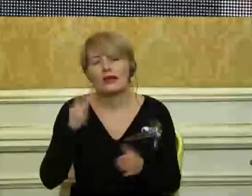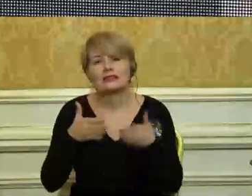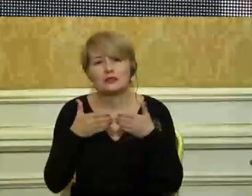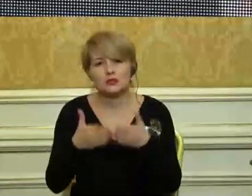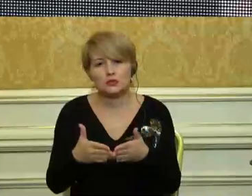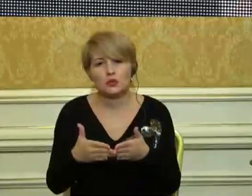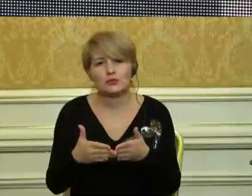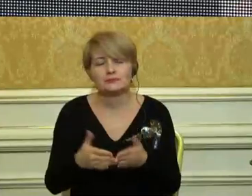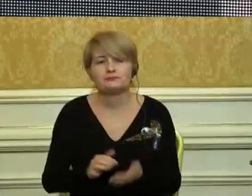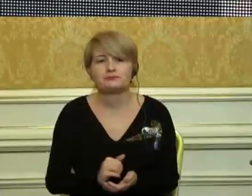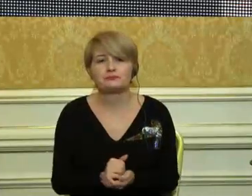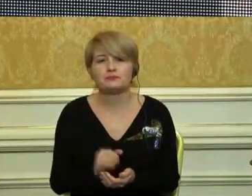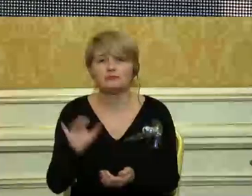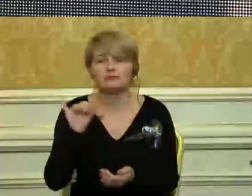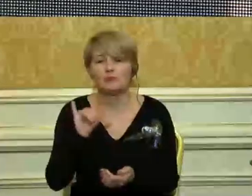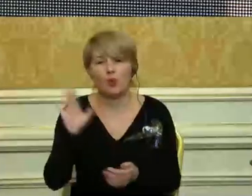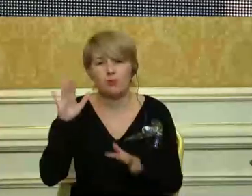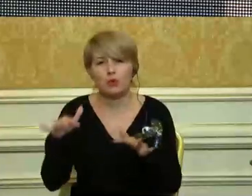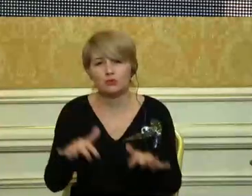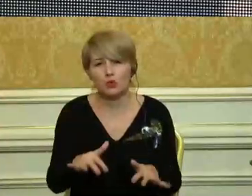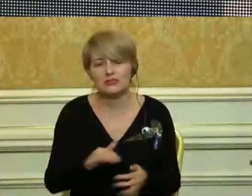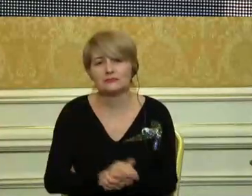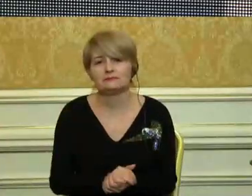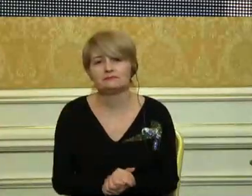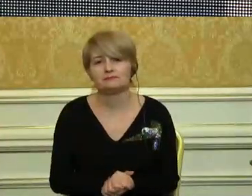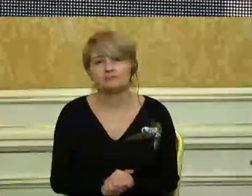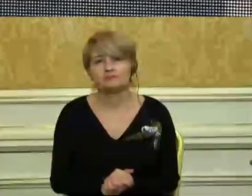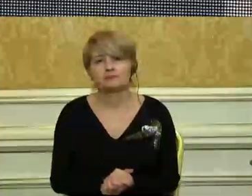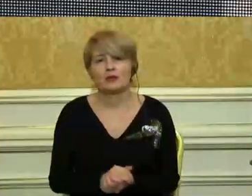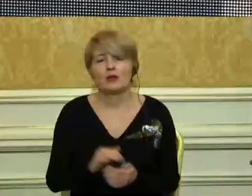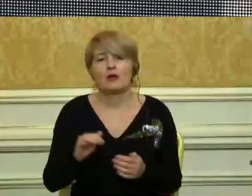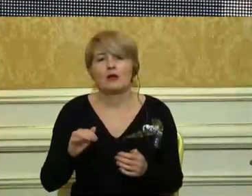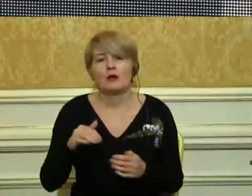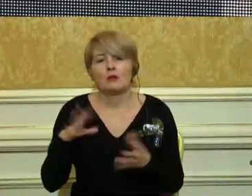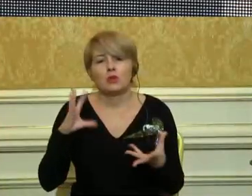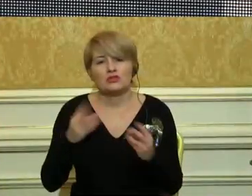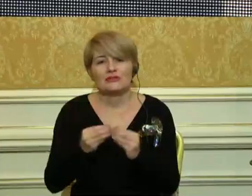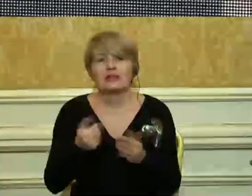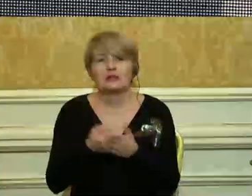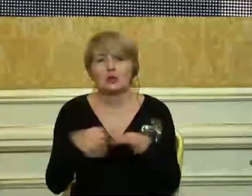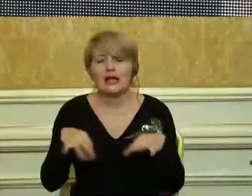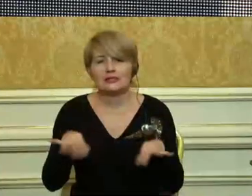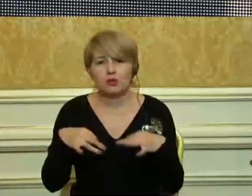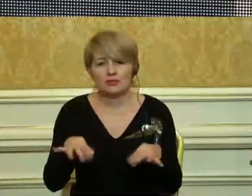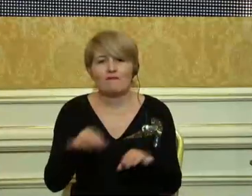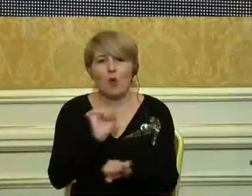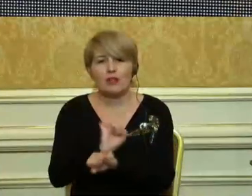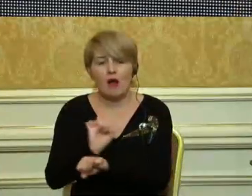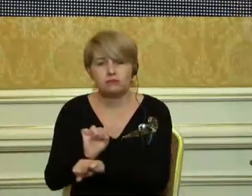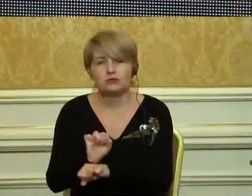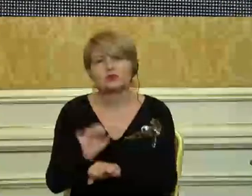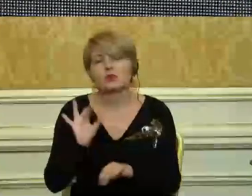ships transiting Ukrainian ports in the Sea of Azov. Russia's actions to impede maritime transit are